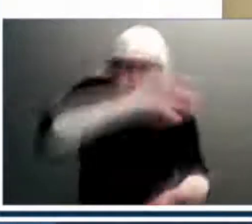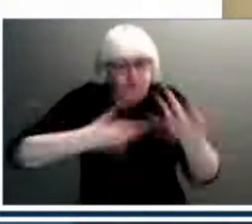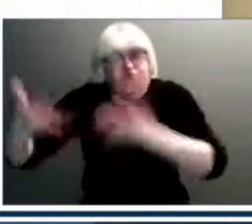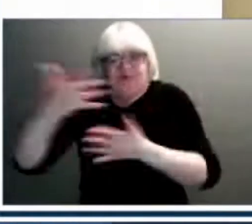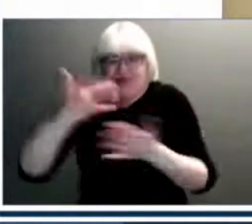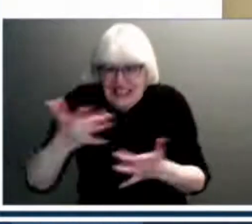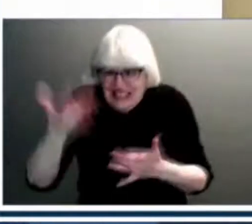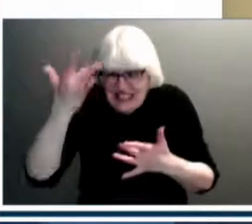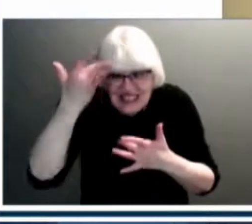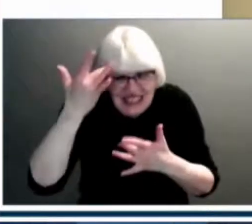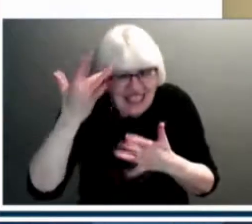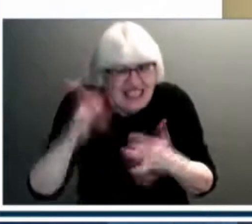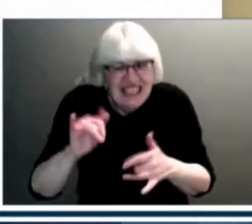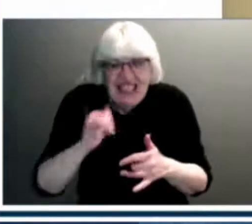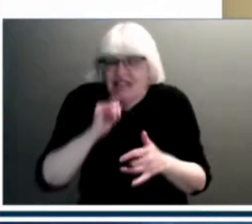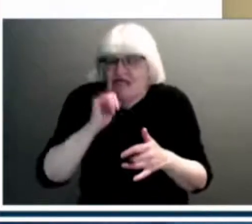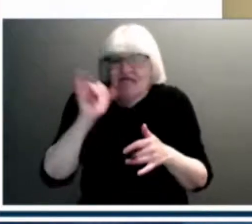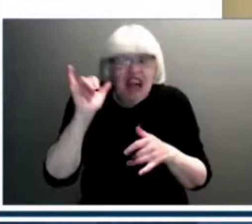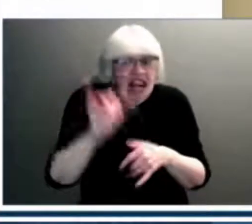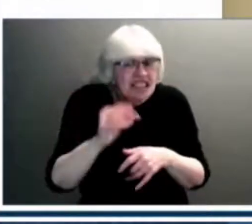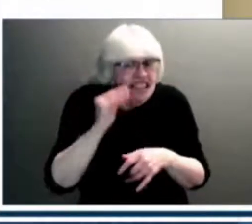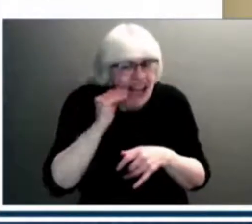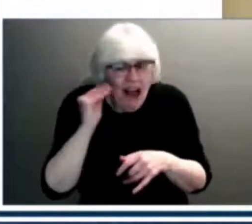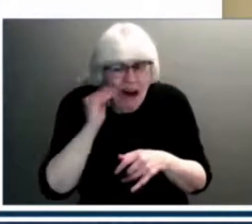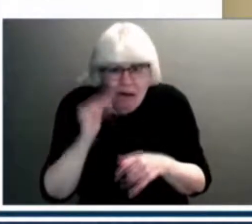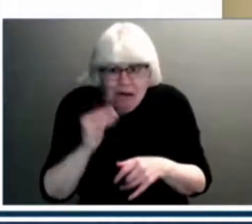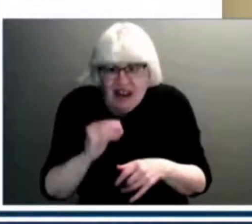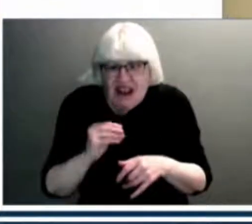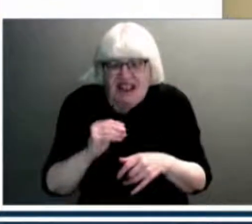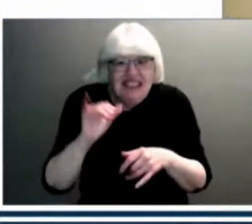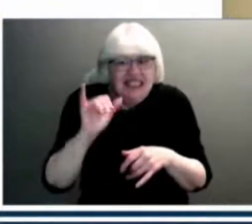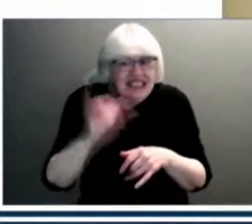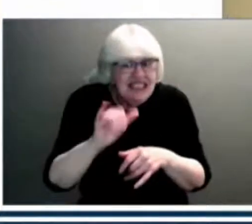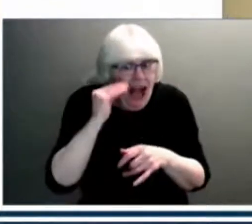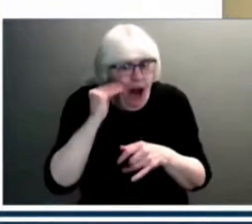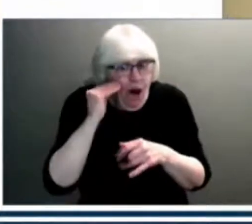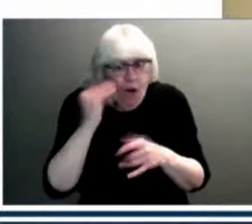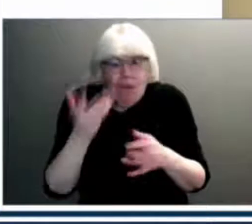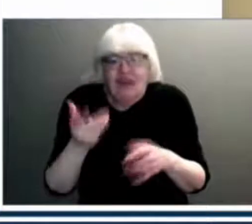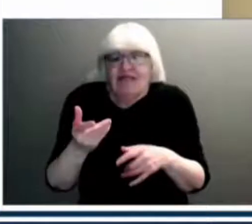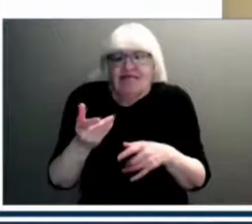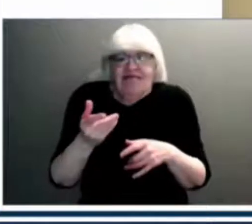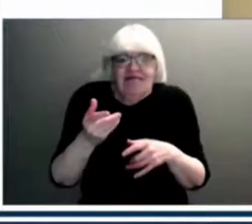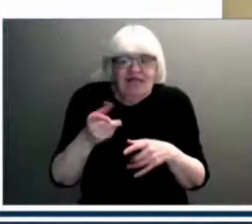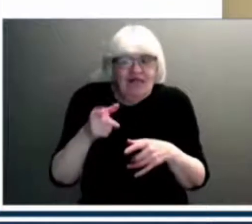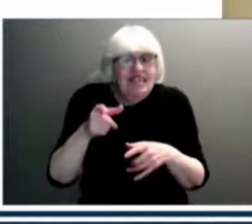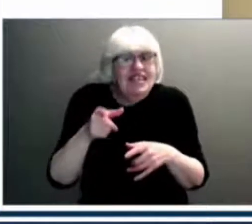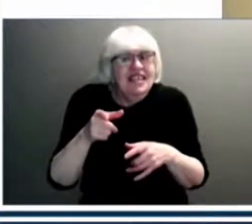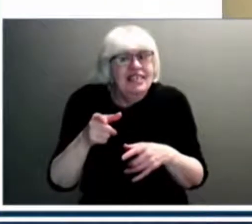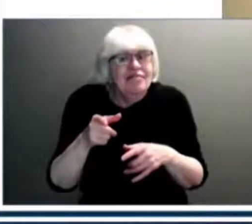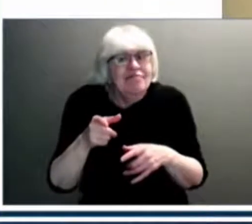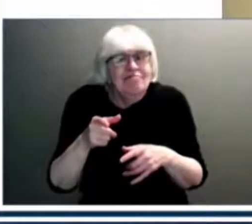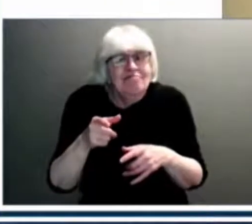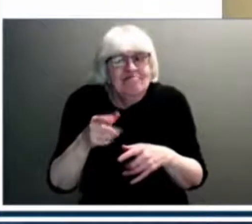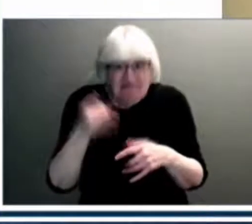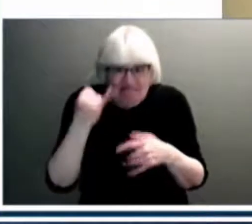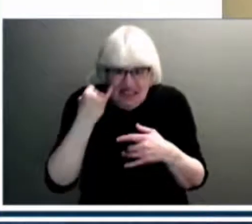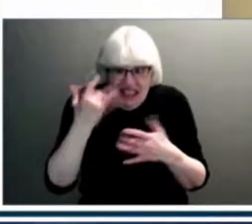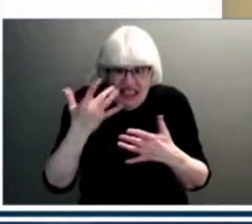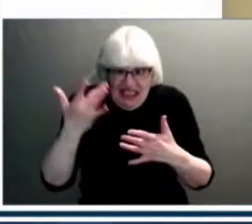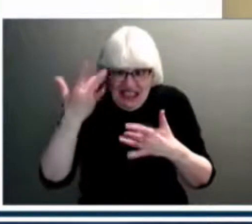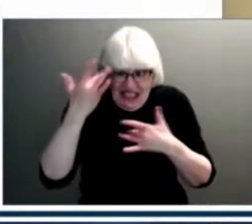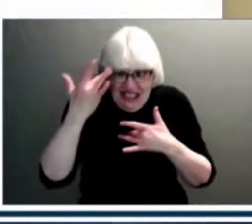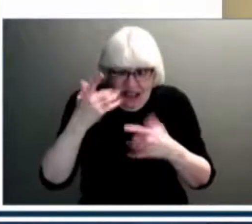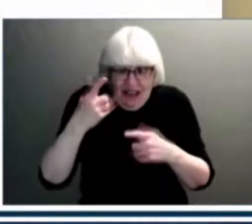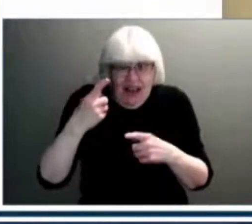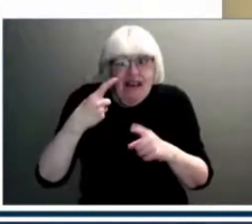following the rules for testing and isolation, if you're not contacting close contacts when you become positive, if